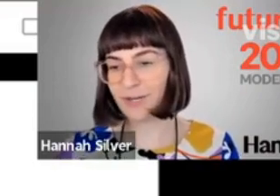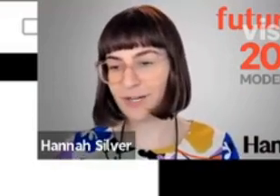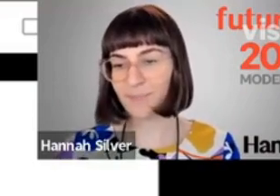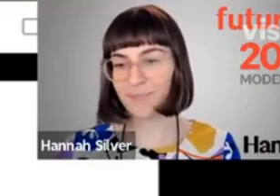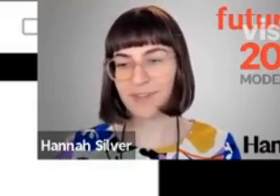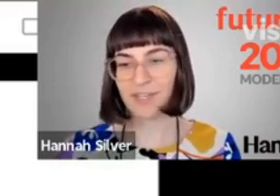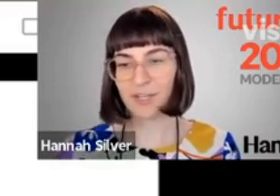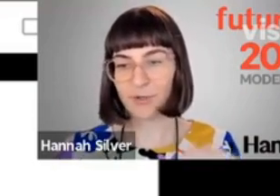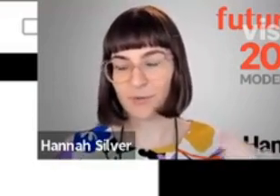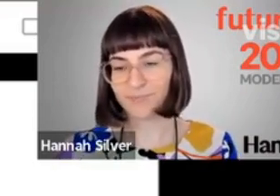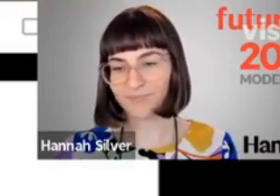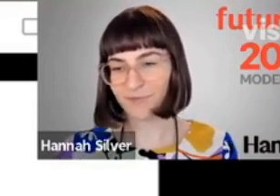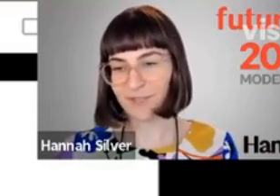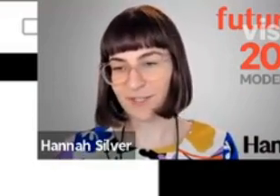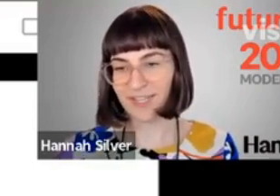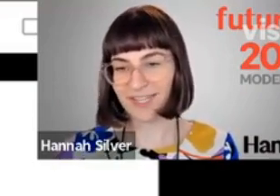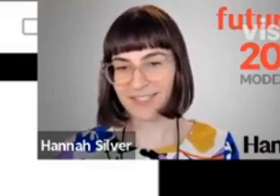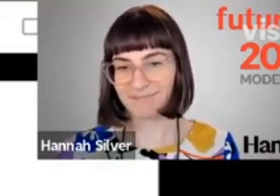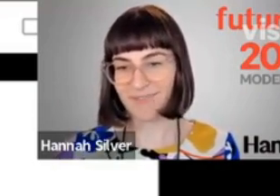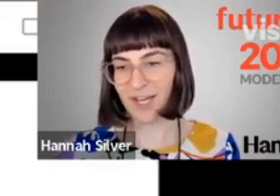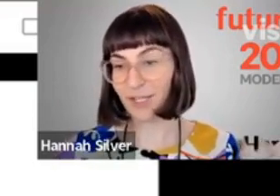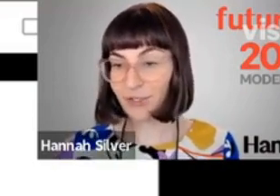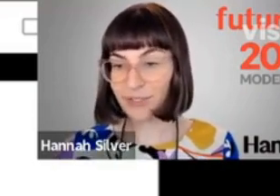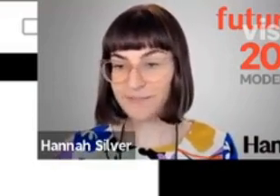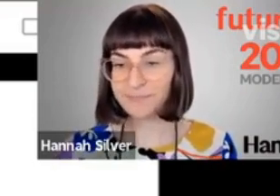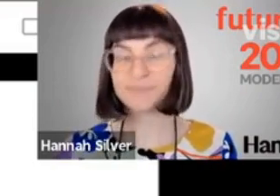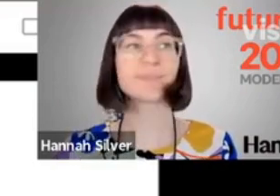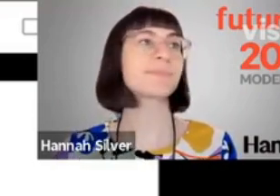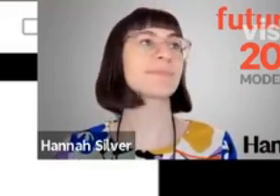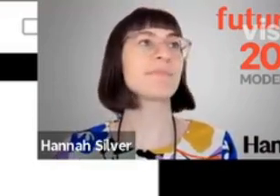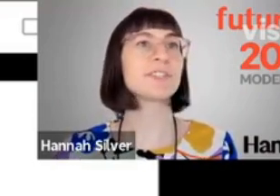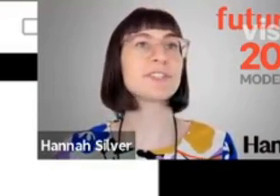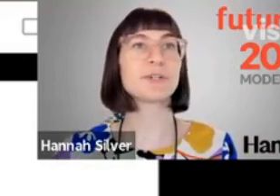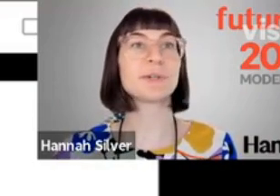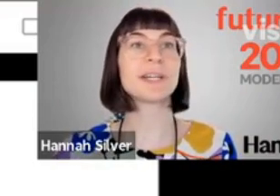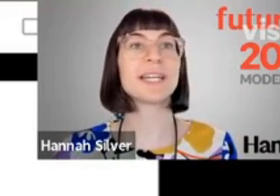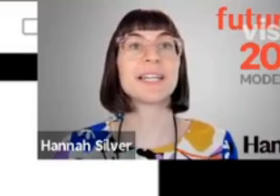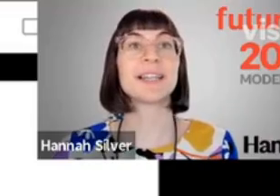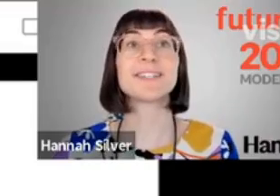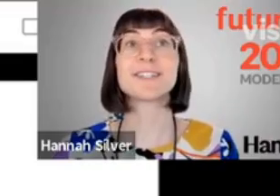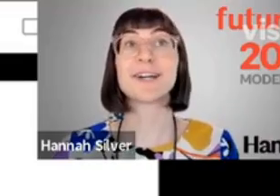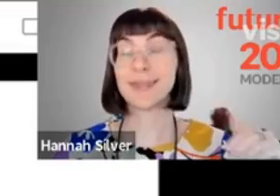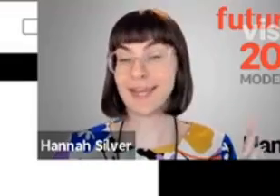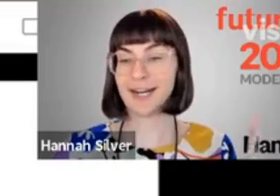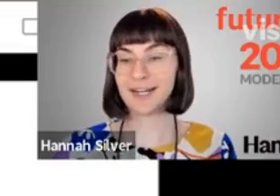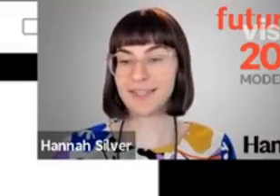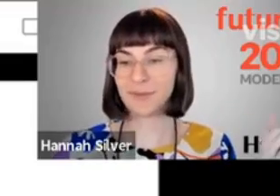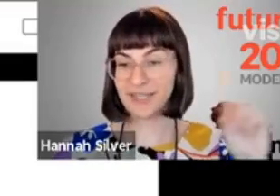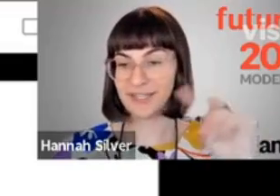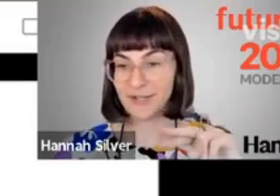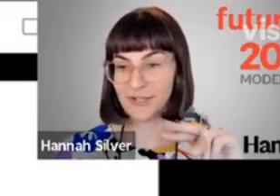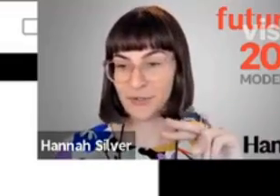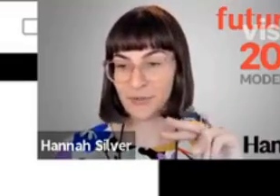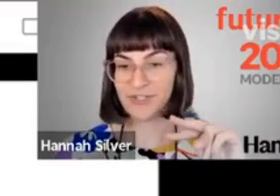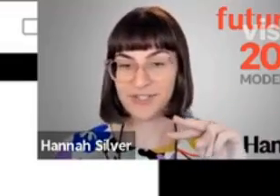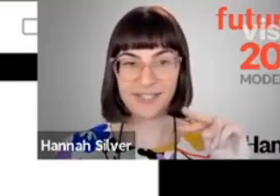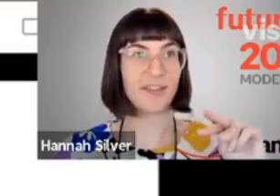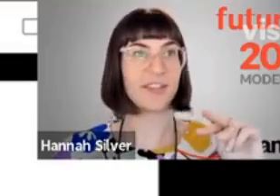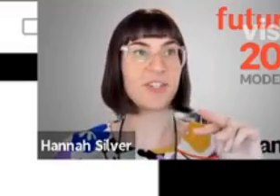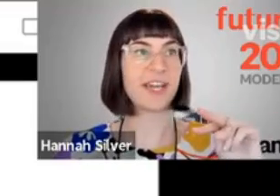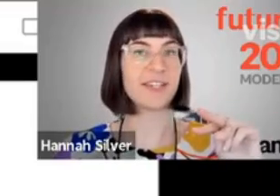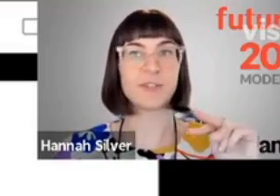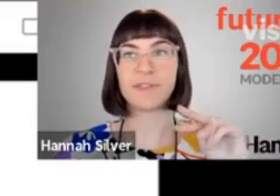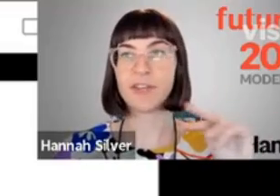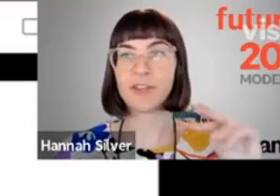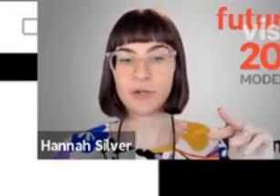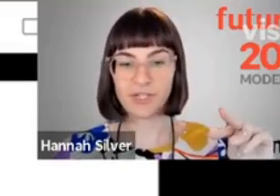uncomfortable or, you know, feel like not included? So let's start there. Then we'll answer our 2 questions I saw in